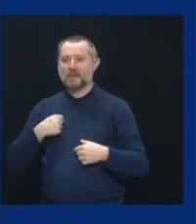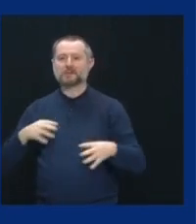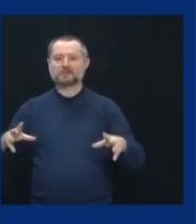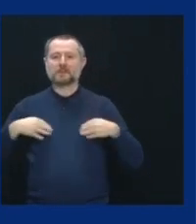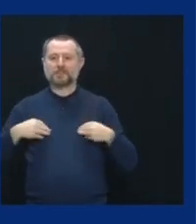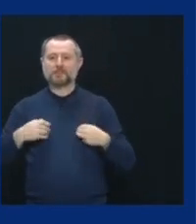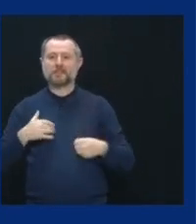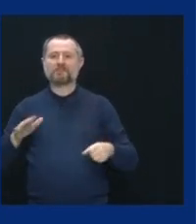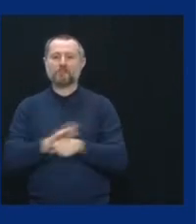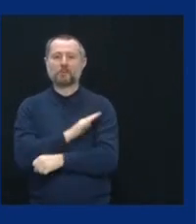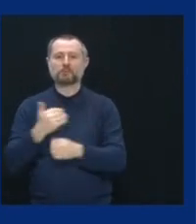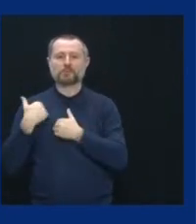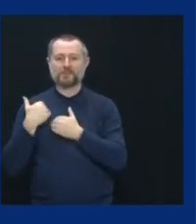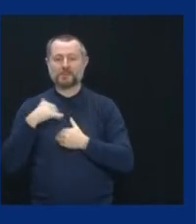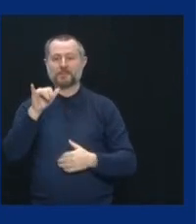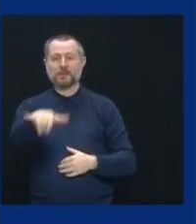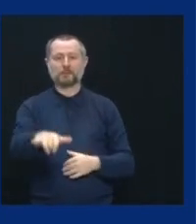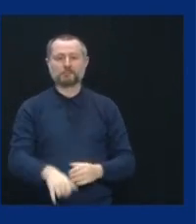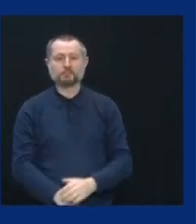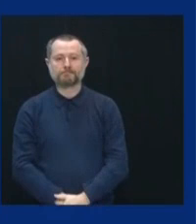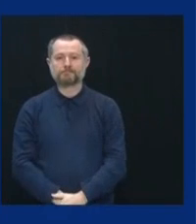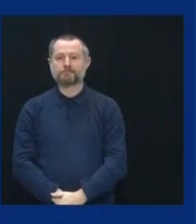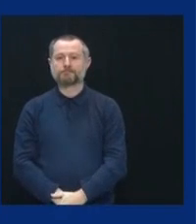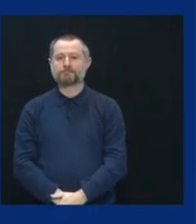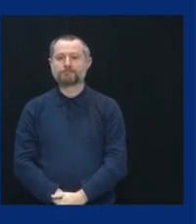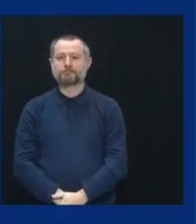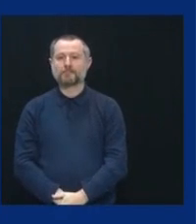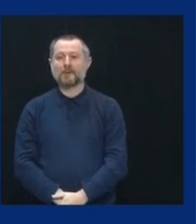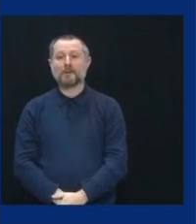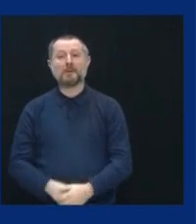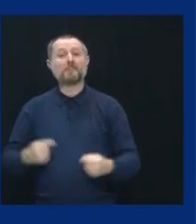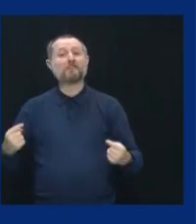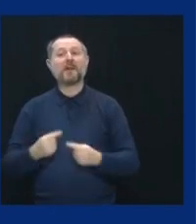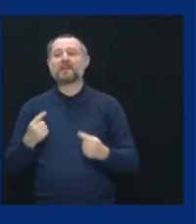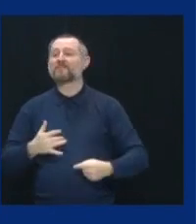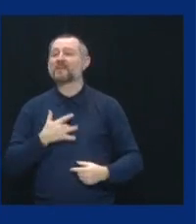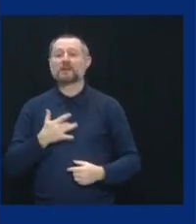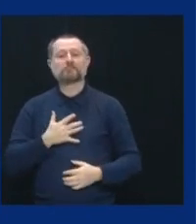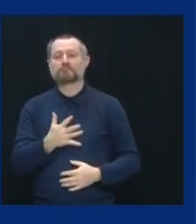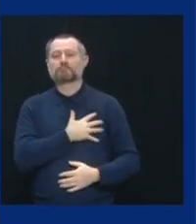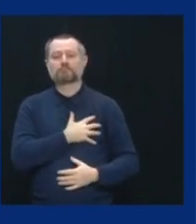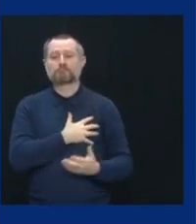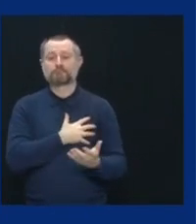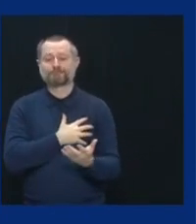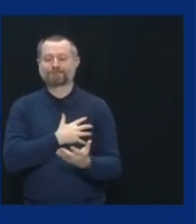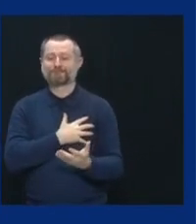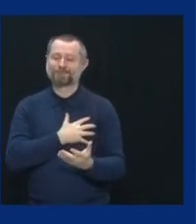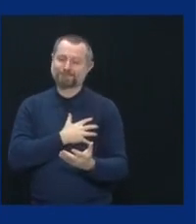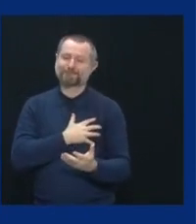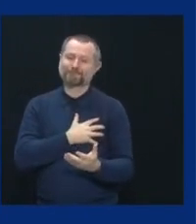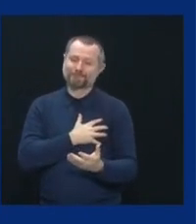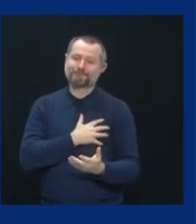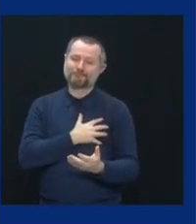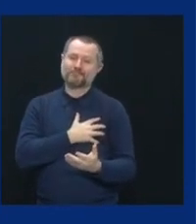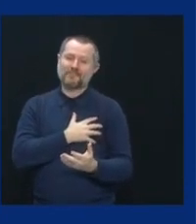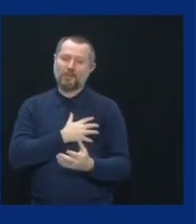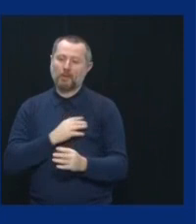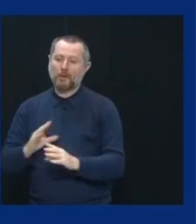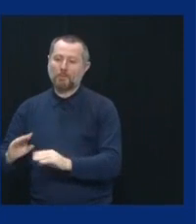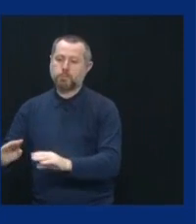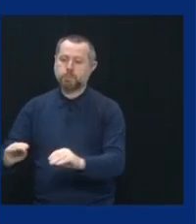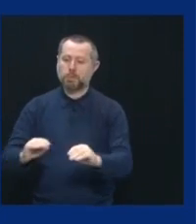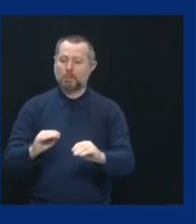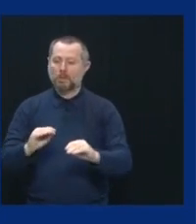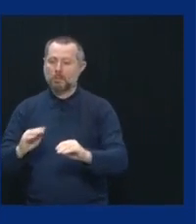for that. The pain in it is it created confusion